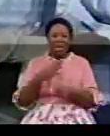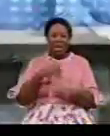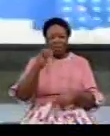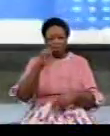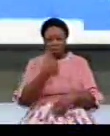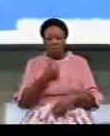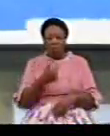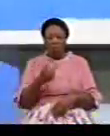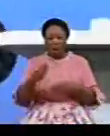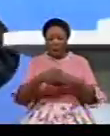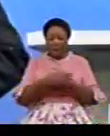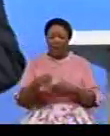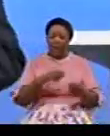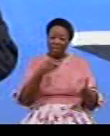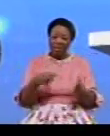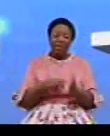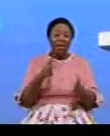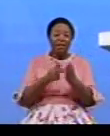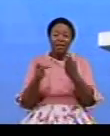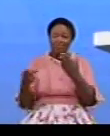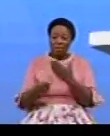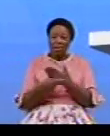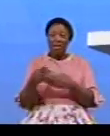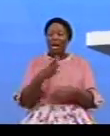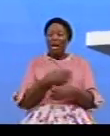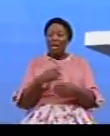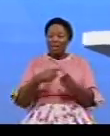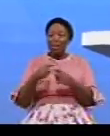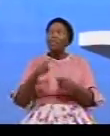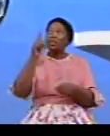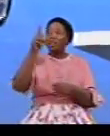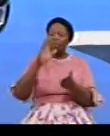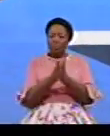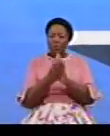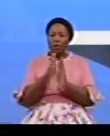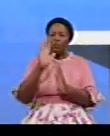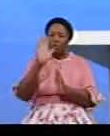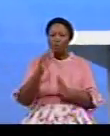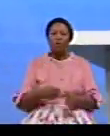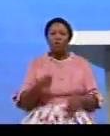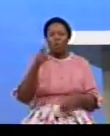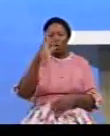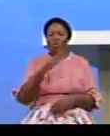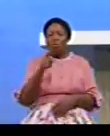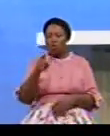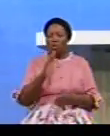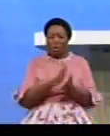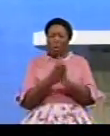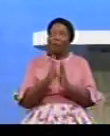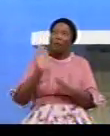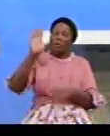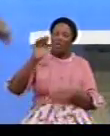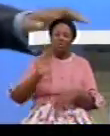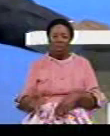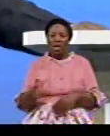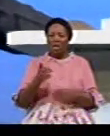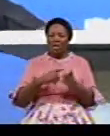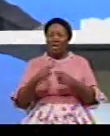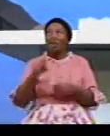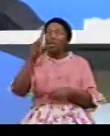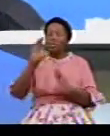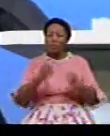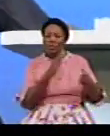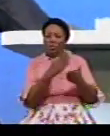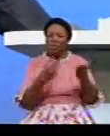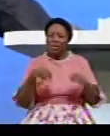if the prodigal son said, I don't want to face the shame of my going away. I don't want to face